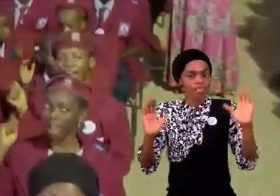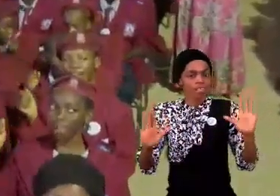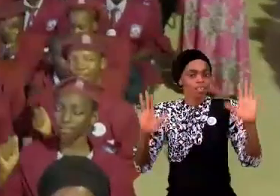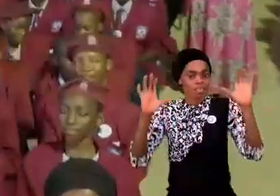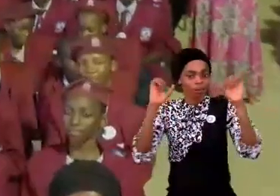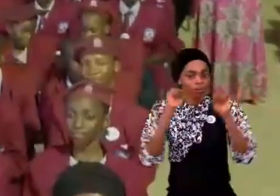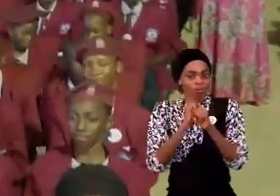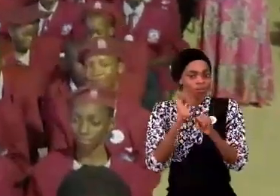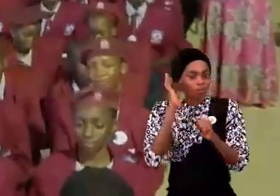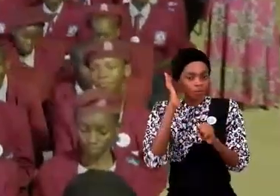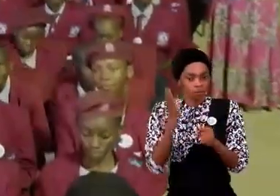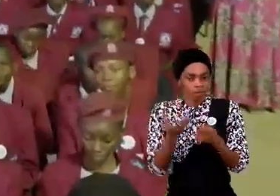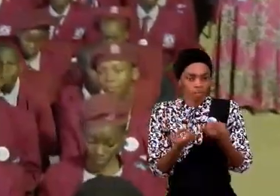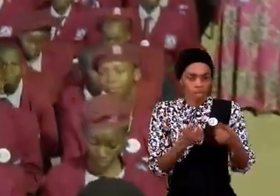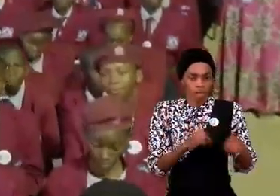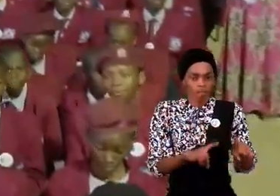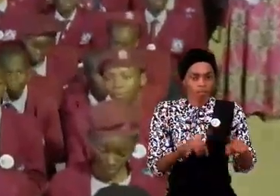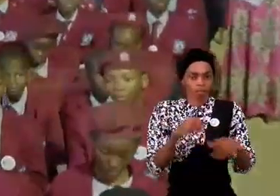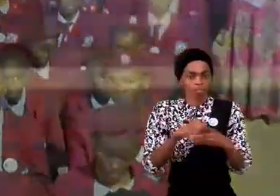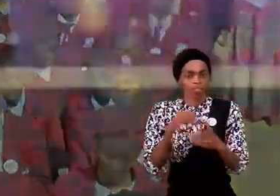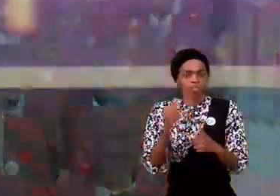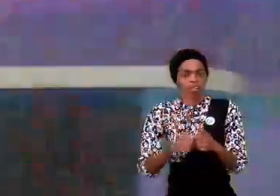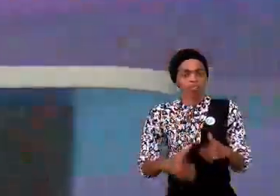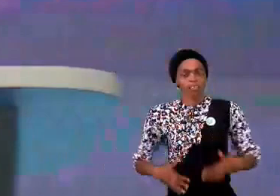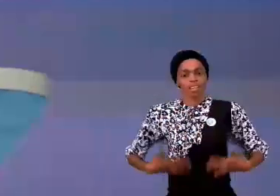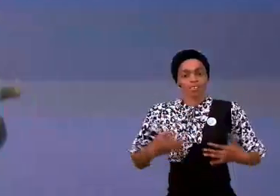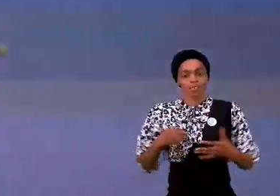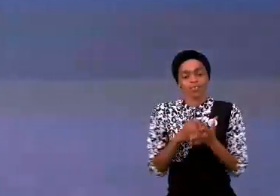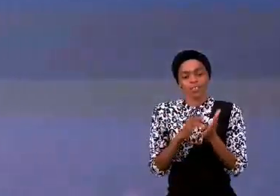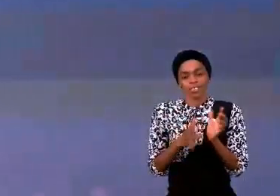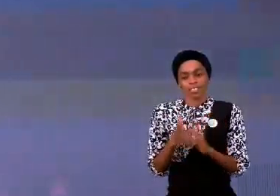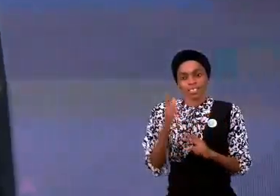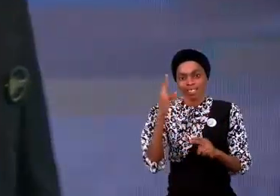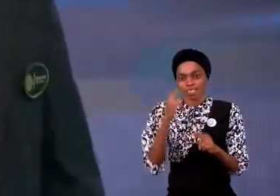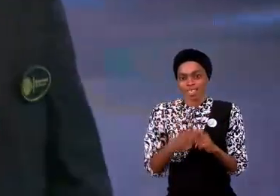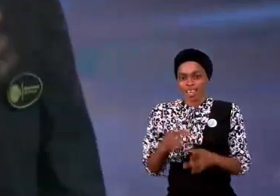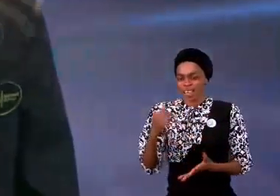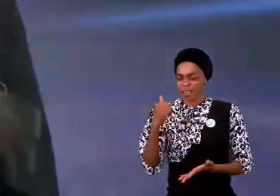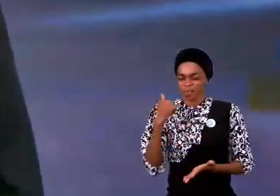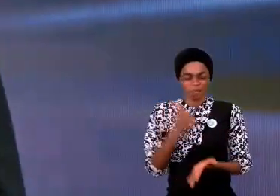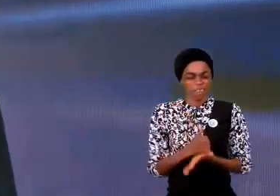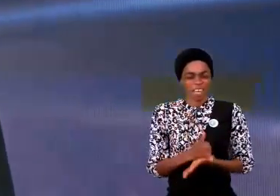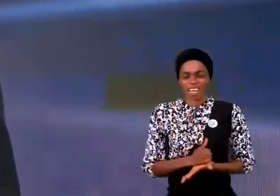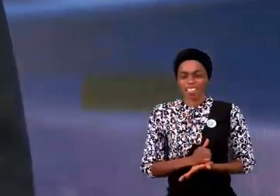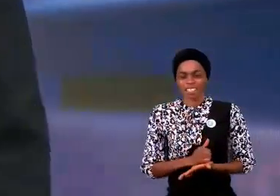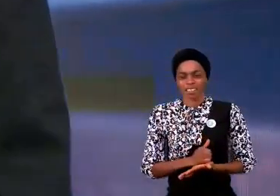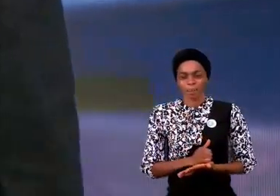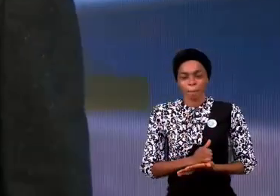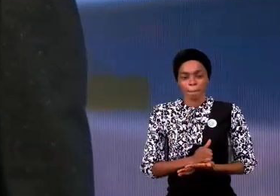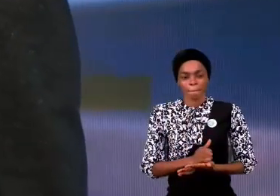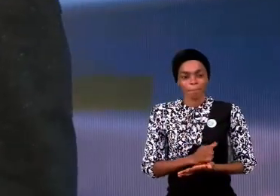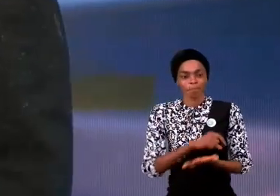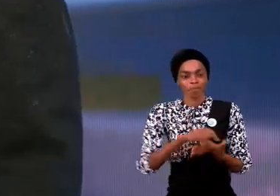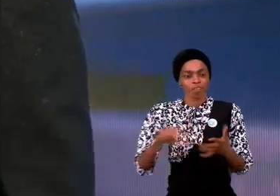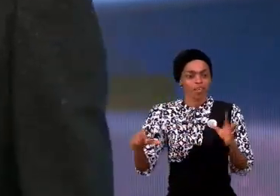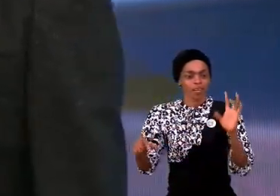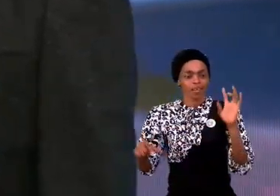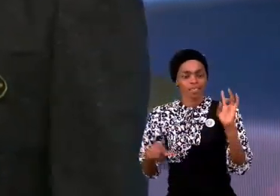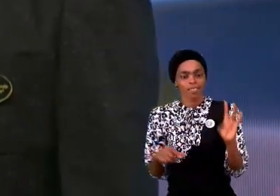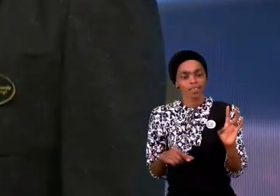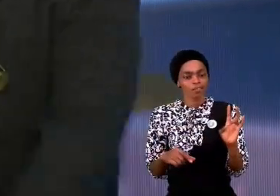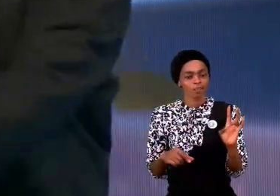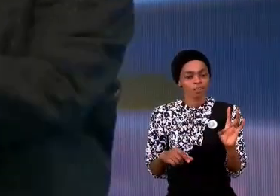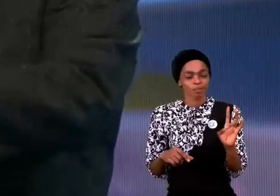at verse 7 there. In verse 7, and there they preached the